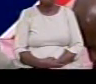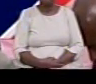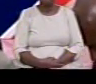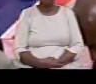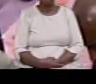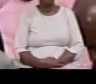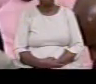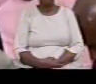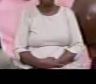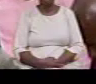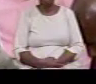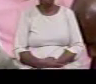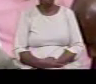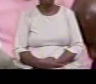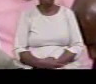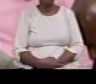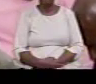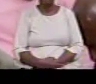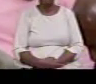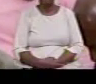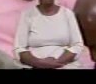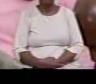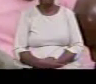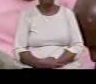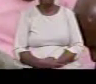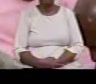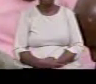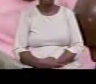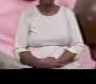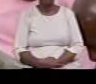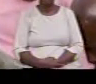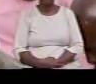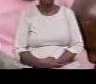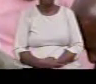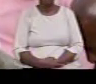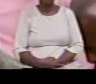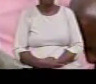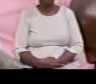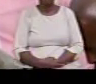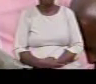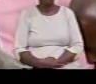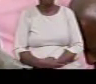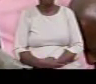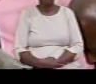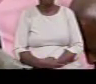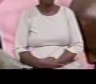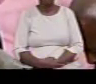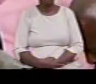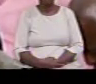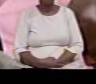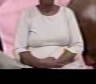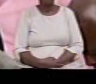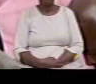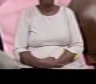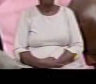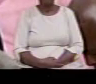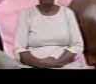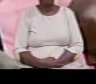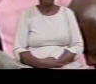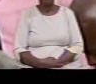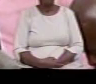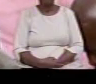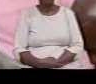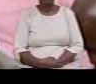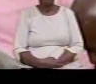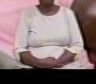flesh, and when the air in the plague is turned white, and the plague in the side be deeper than the skin of his flesh, it is a plague of leprosy. And the priest shall look on him and pronounce him unclean. If the